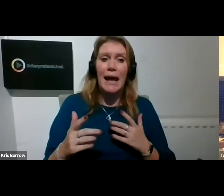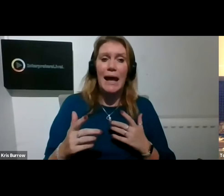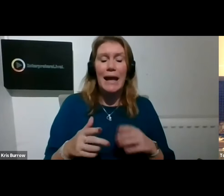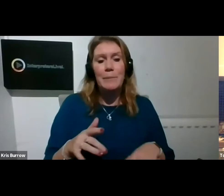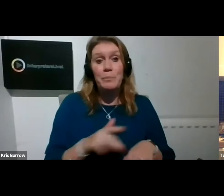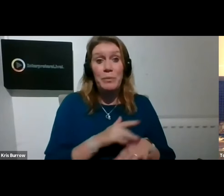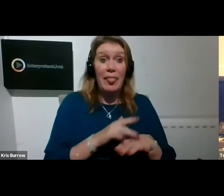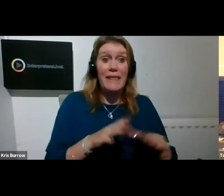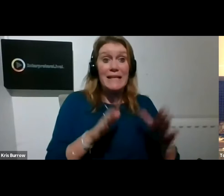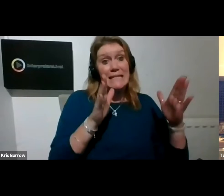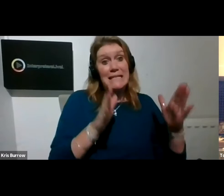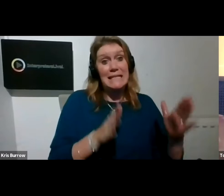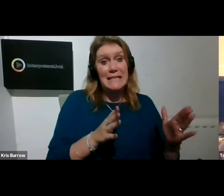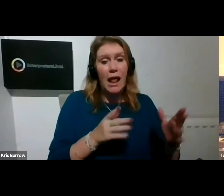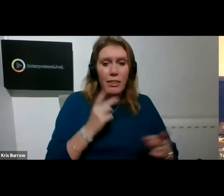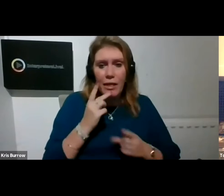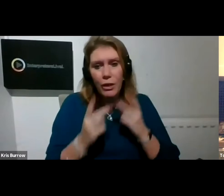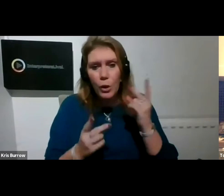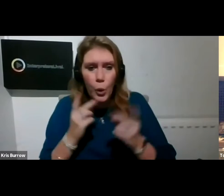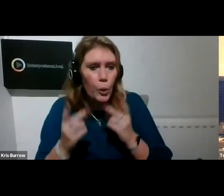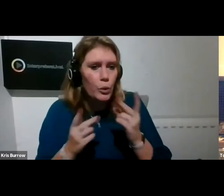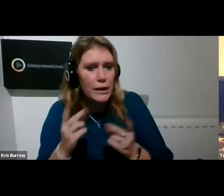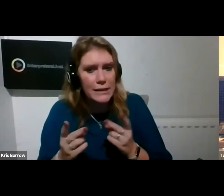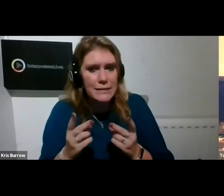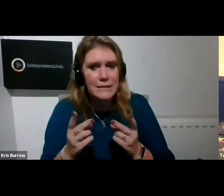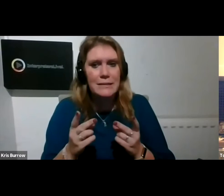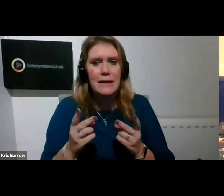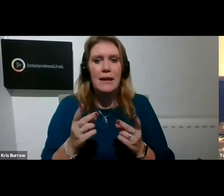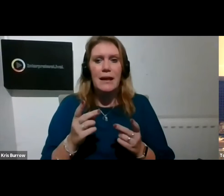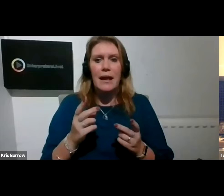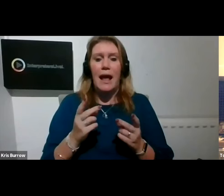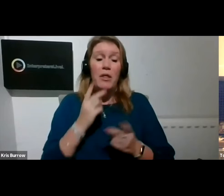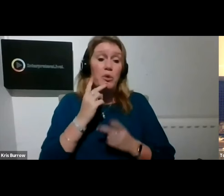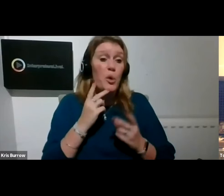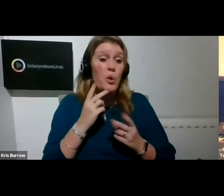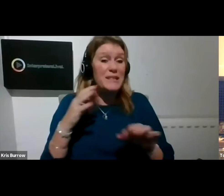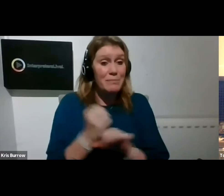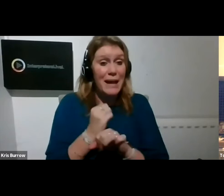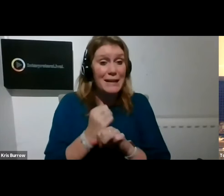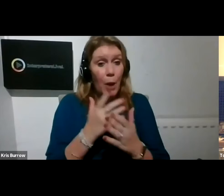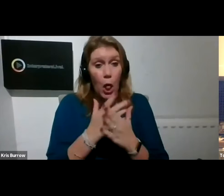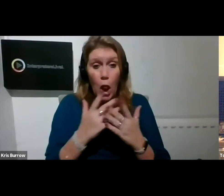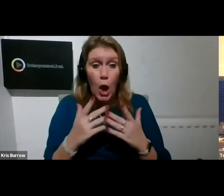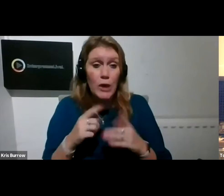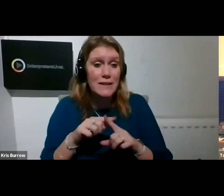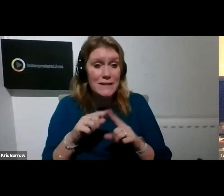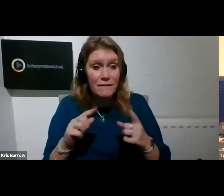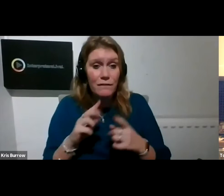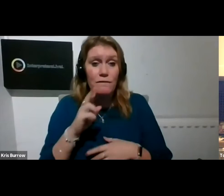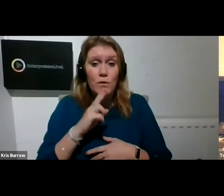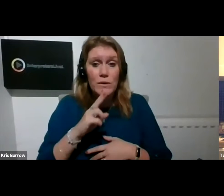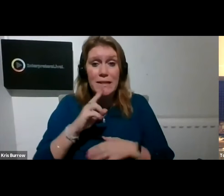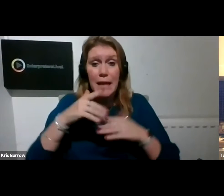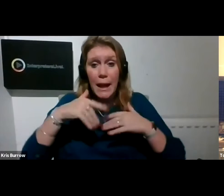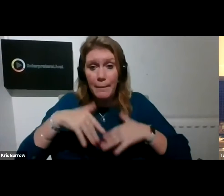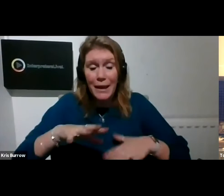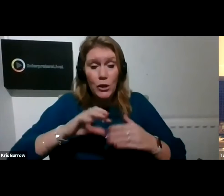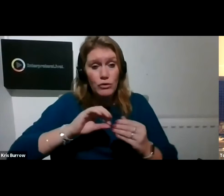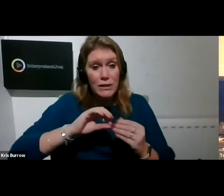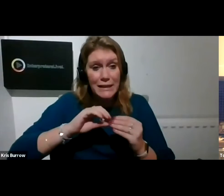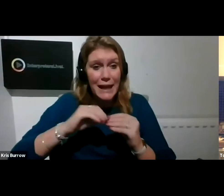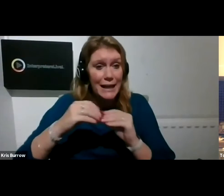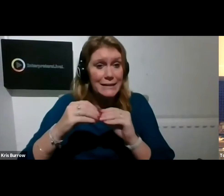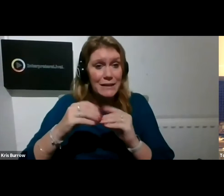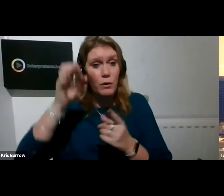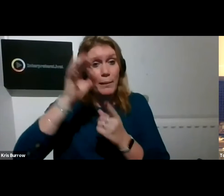choruses are kind of electronic and made up of the voices of a lot of different people that we interviewed. Whereas the scenes that you